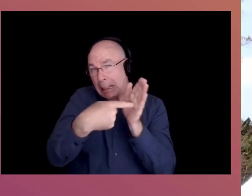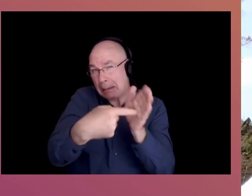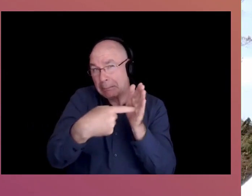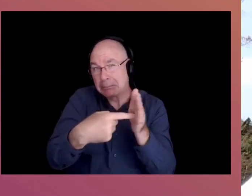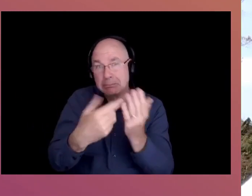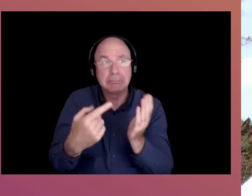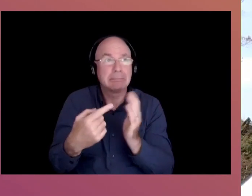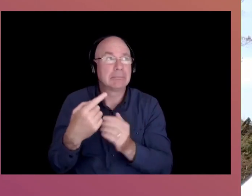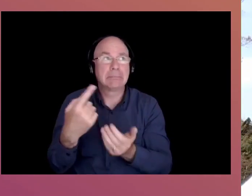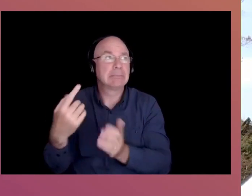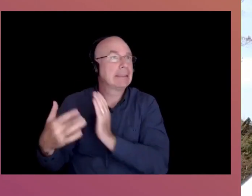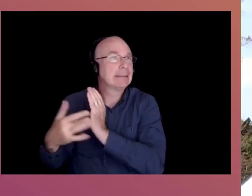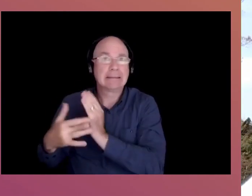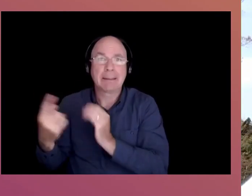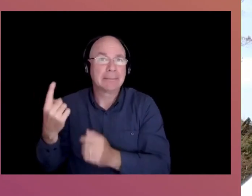technology